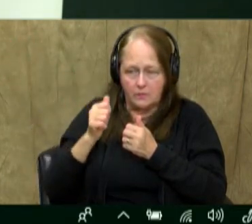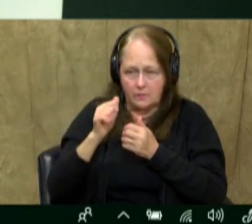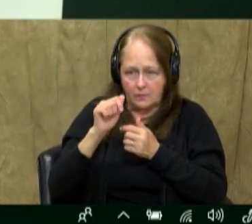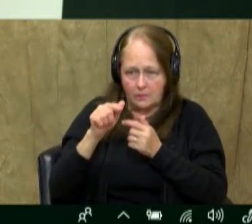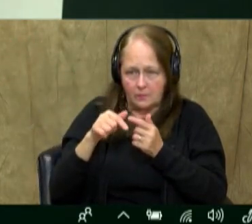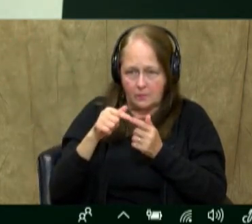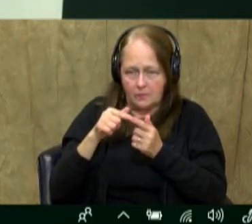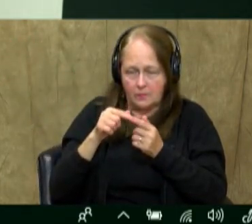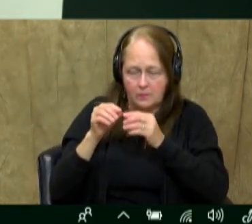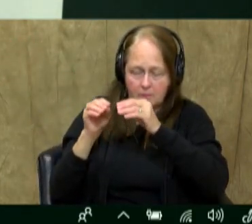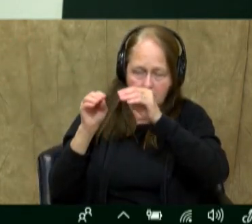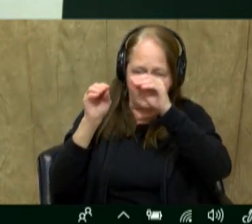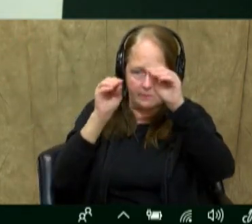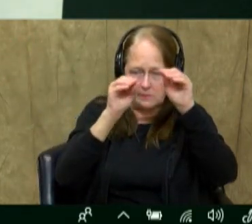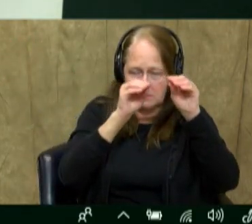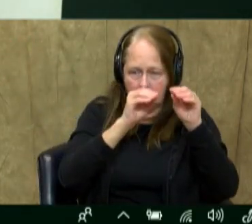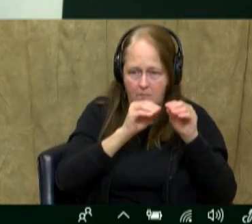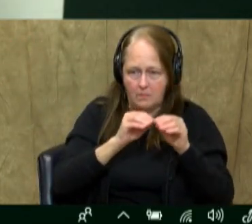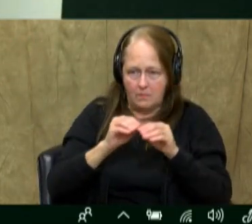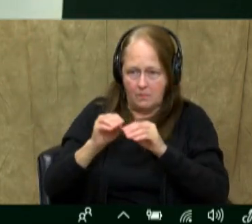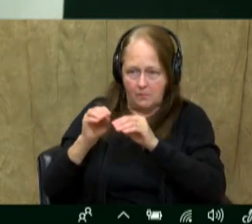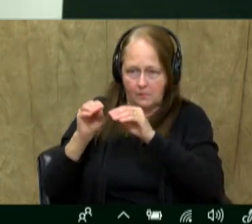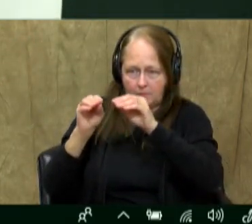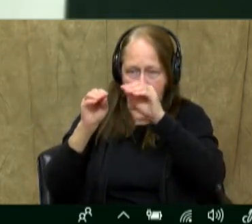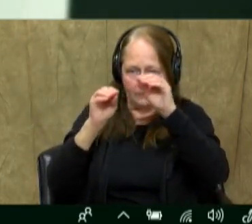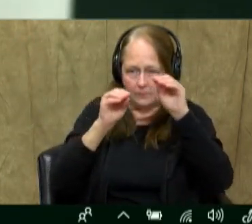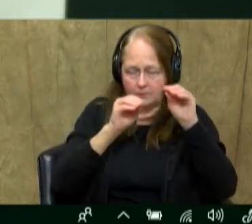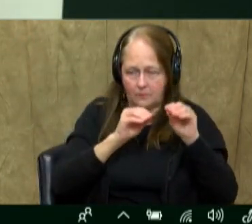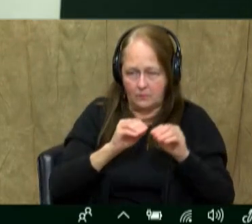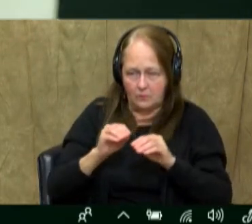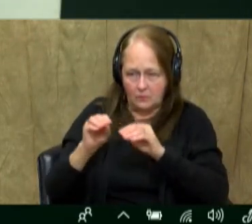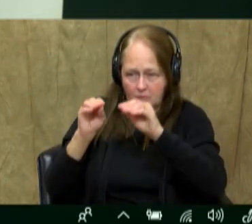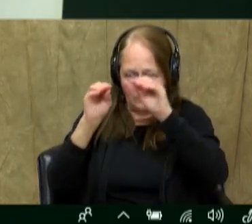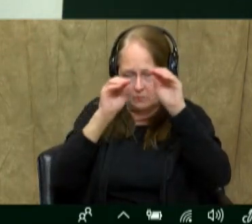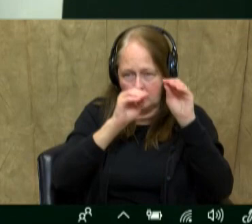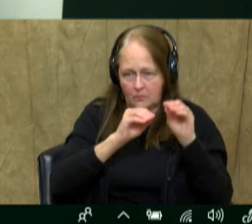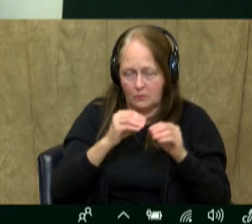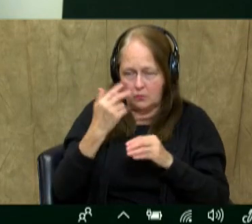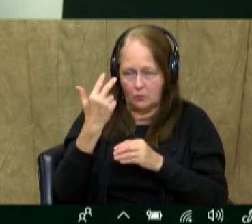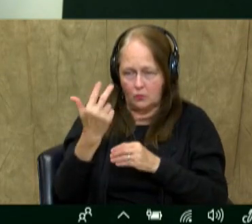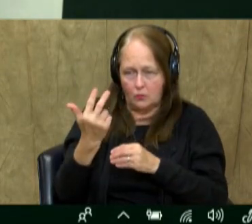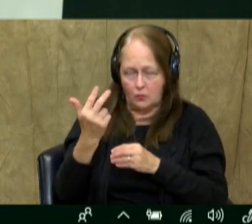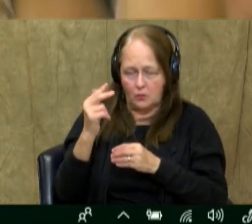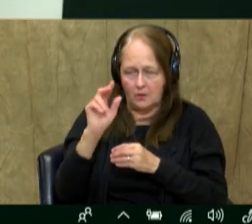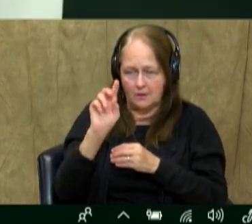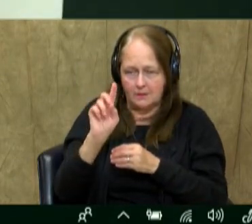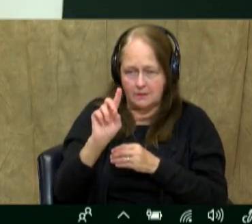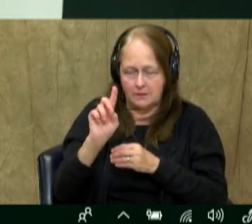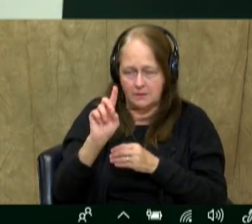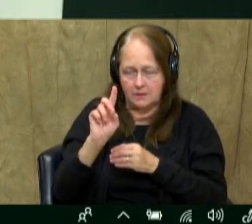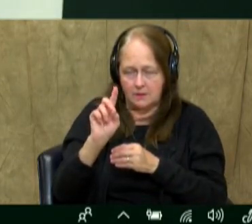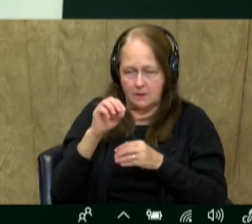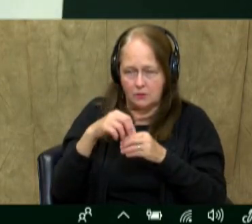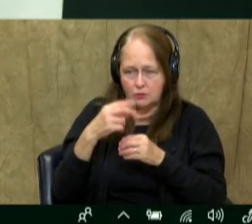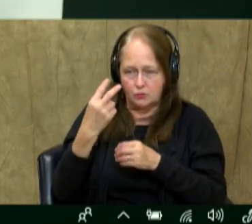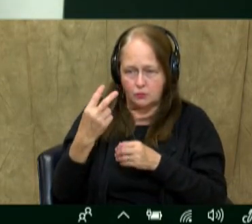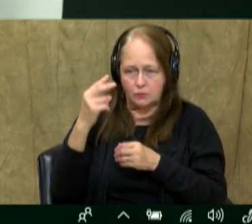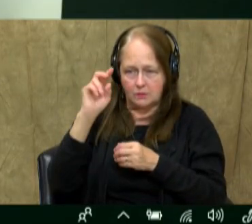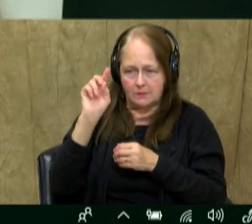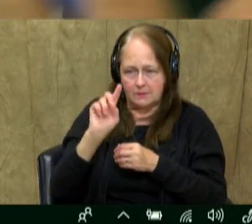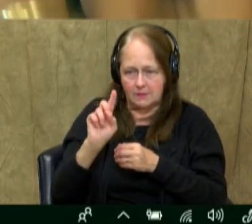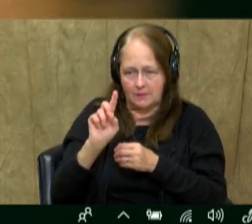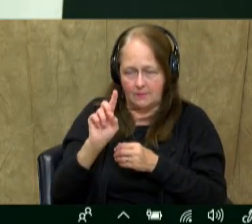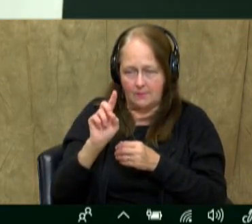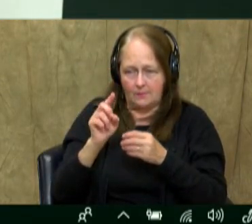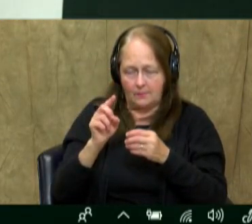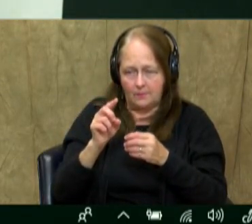this motion that we're diagramming is like a 3-dimensional motion in a 2-dimensional plane.